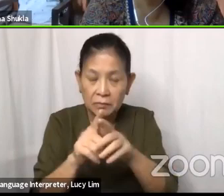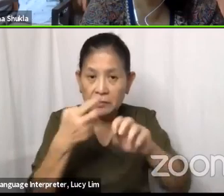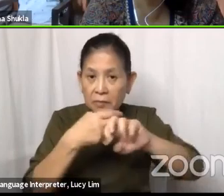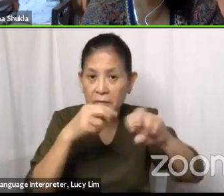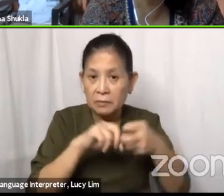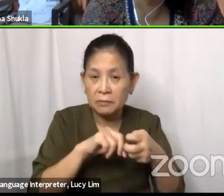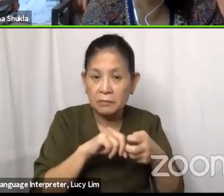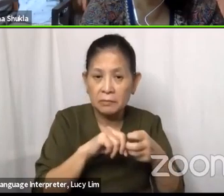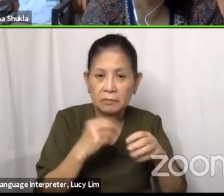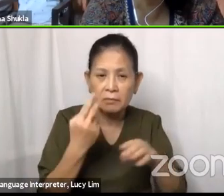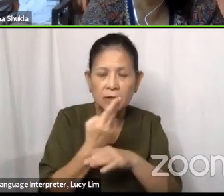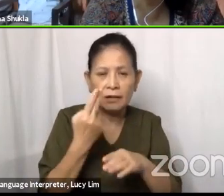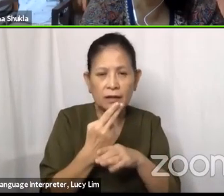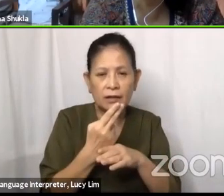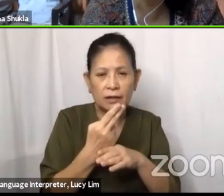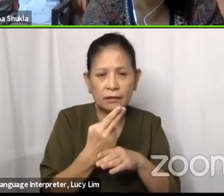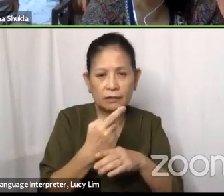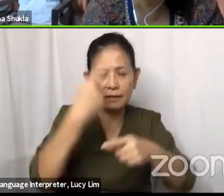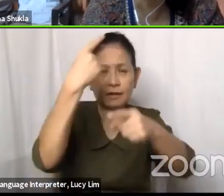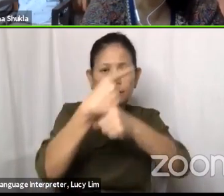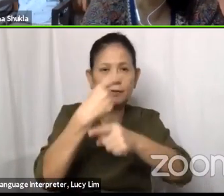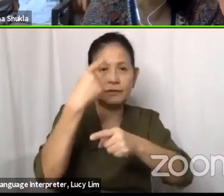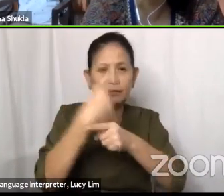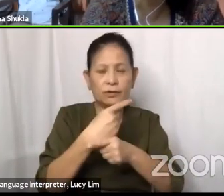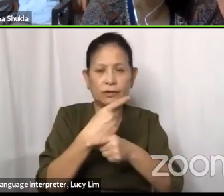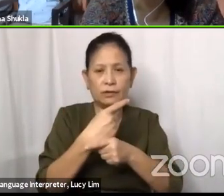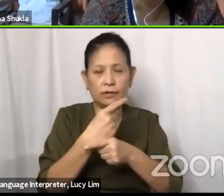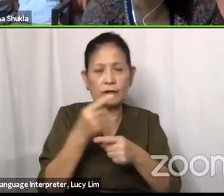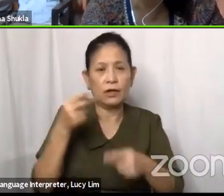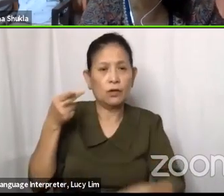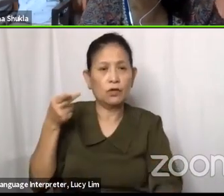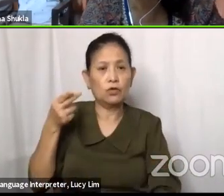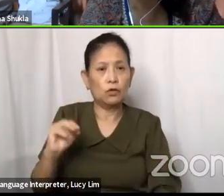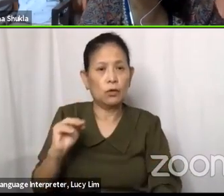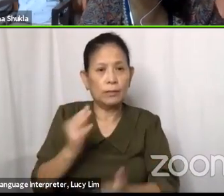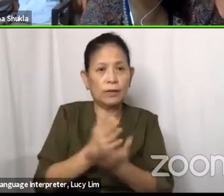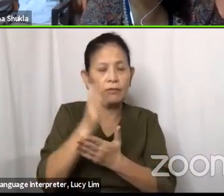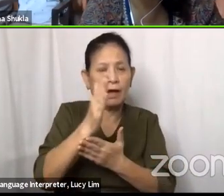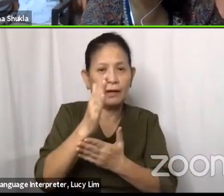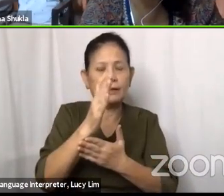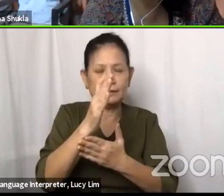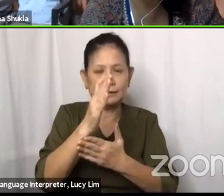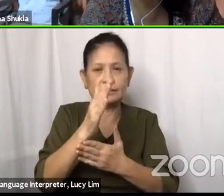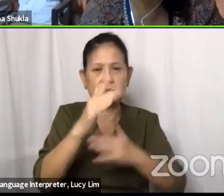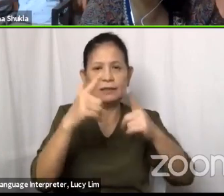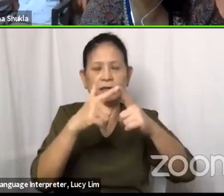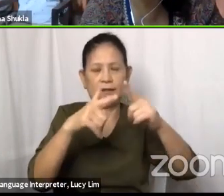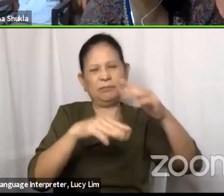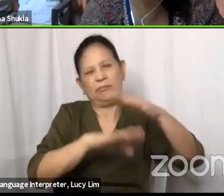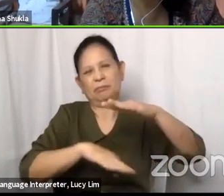Using the correct right human rights-based language.